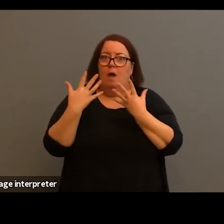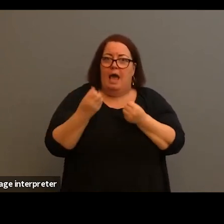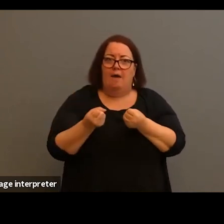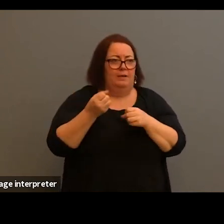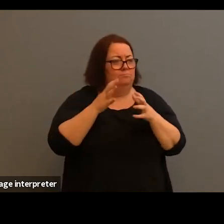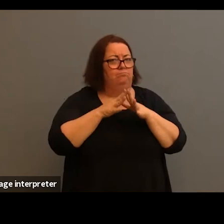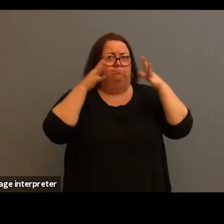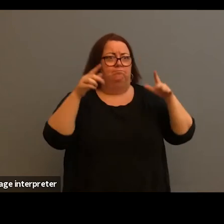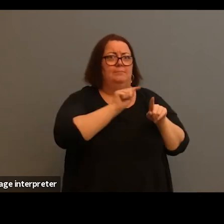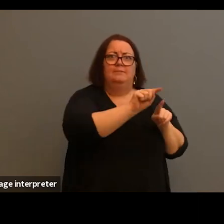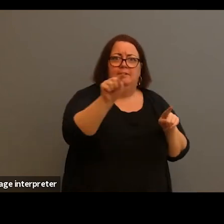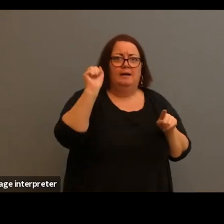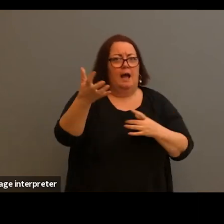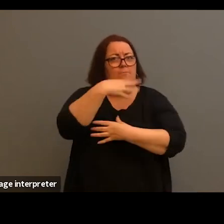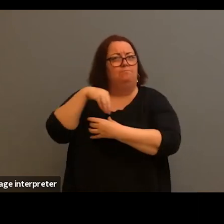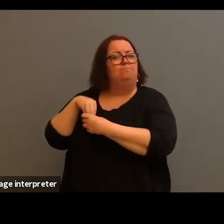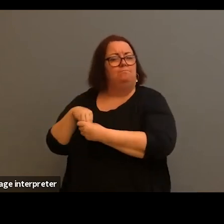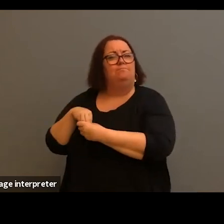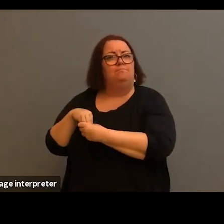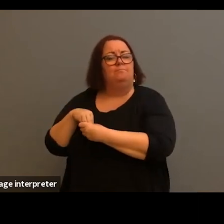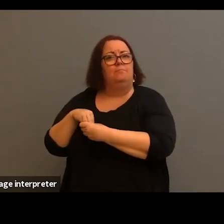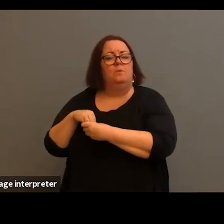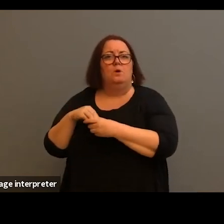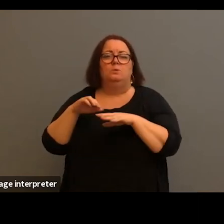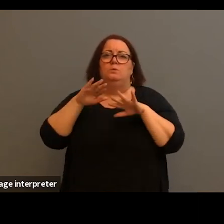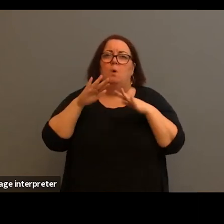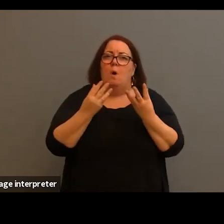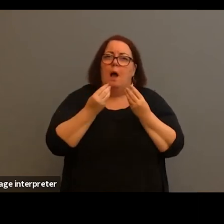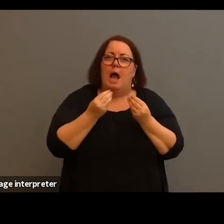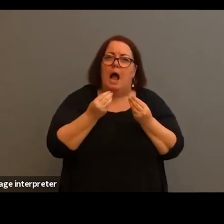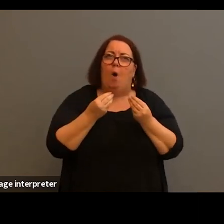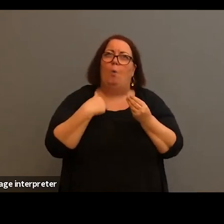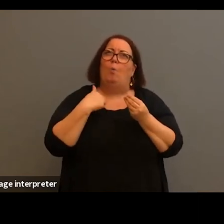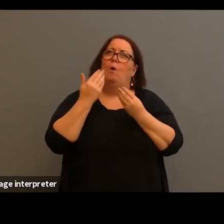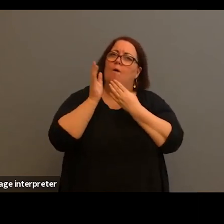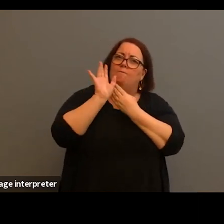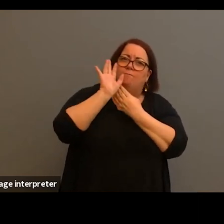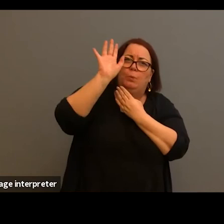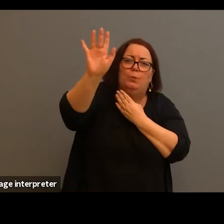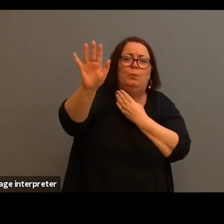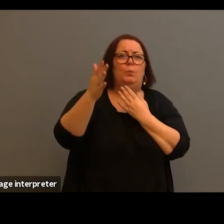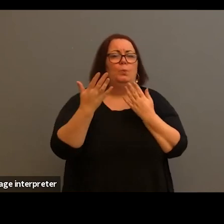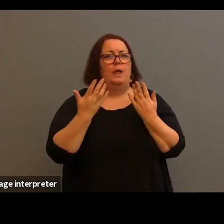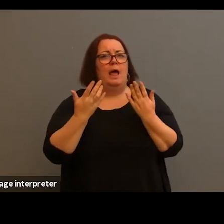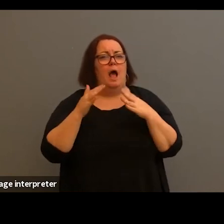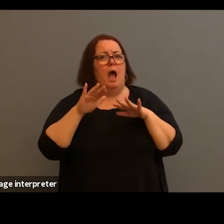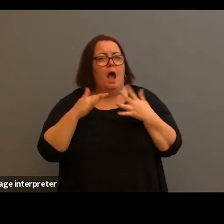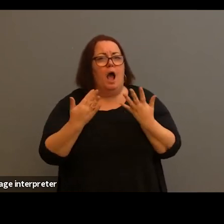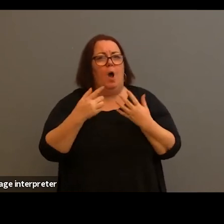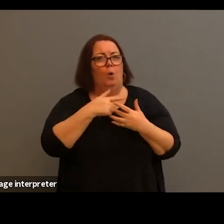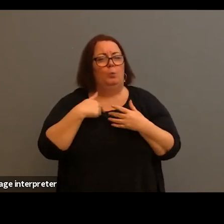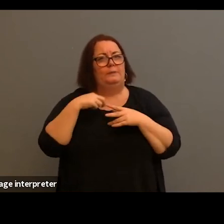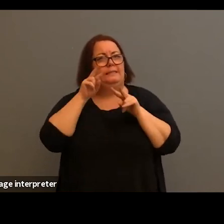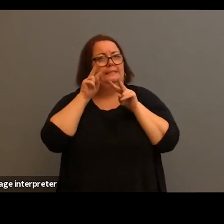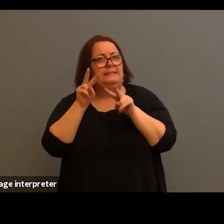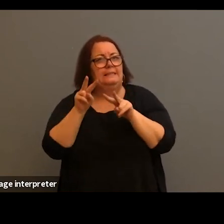sustainable development goals called for disability elements, we see that there is a big gap between persons